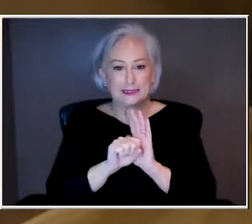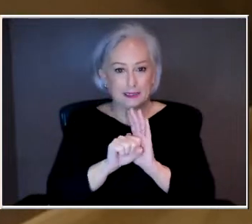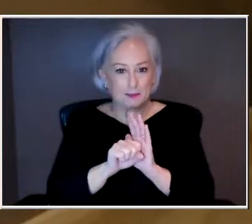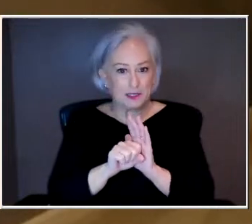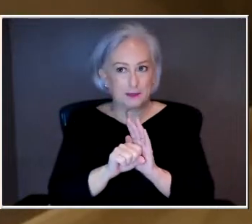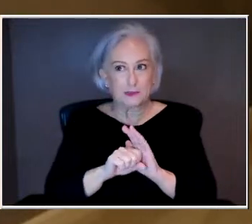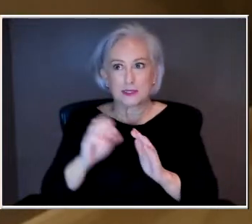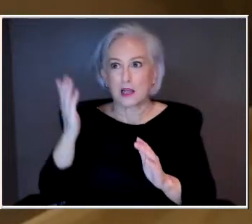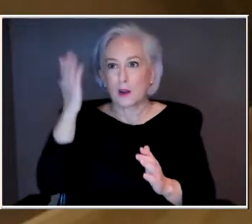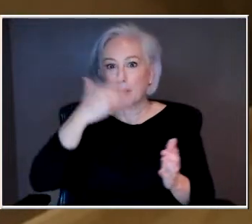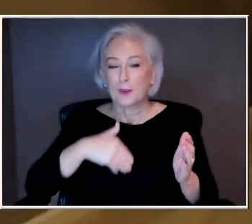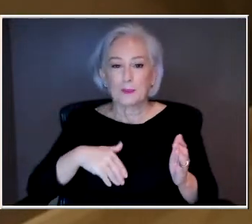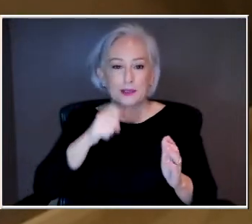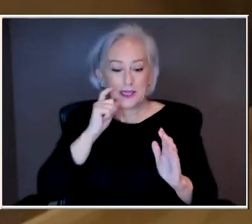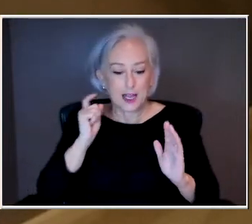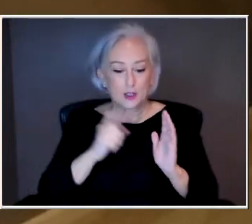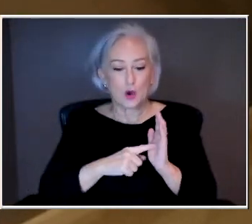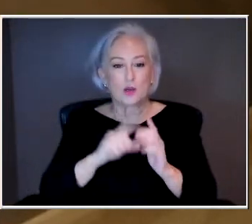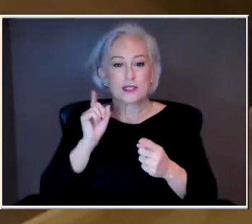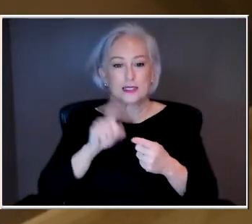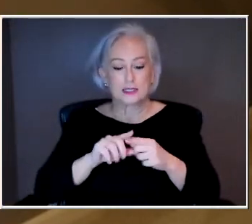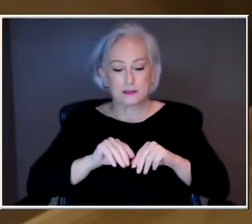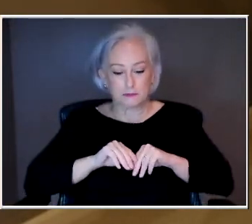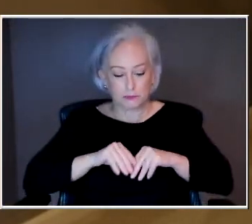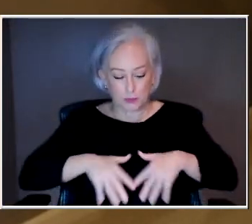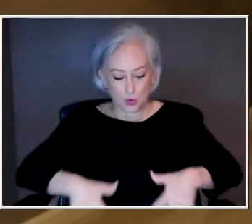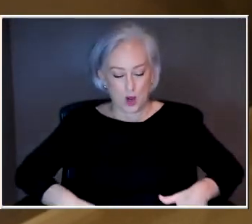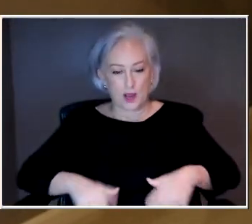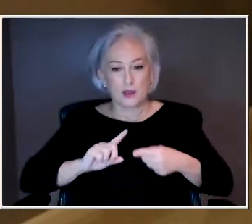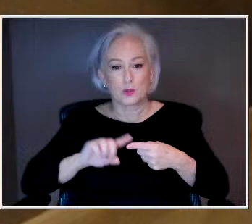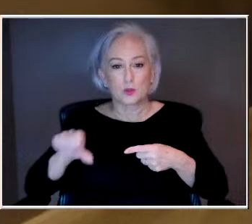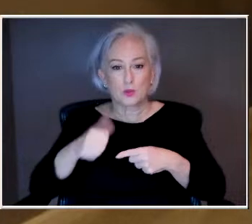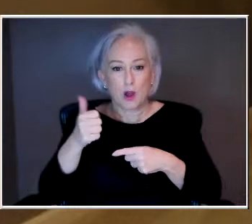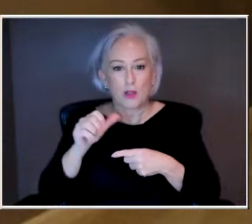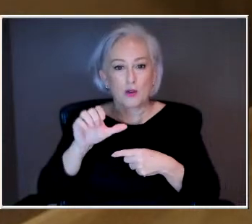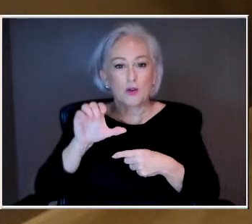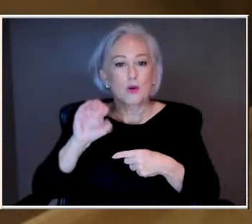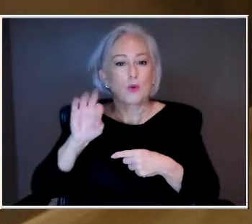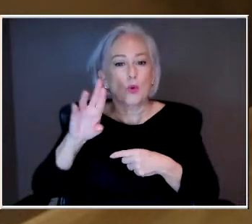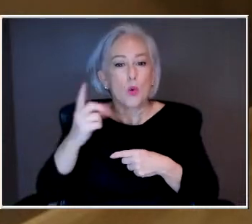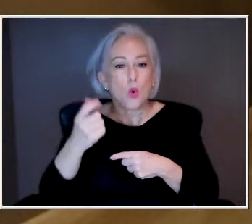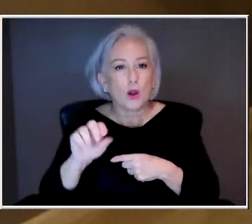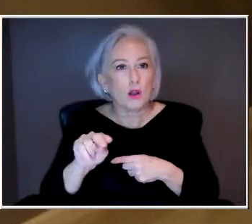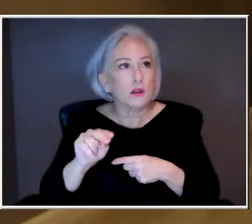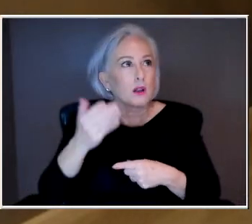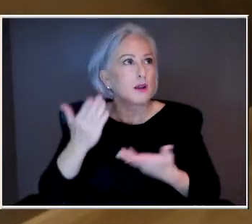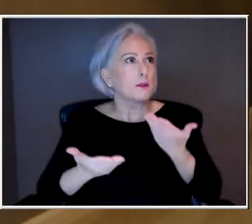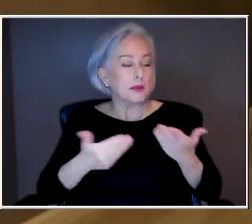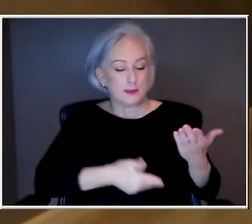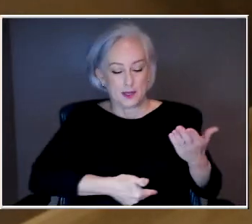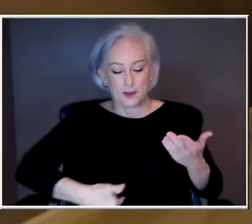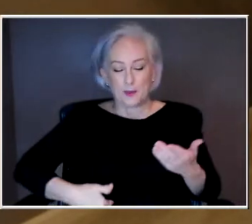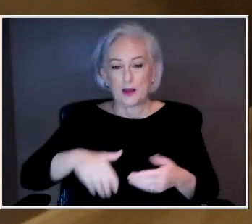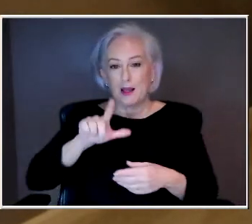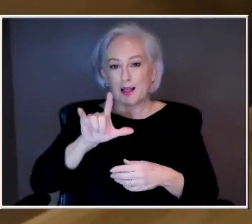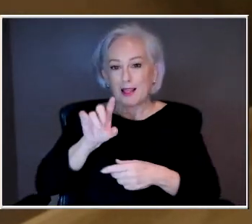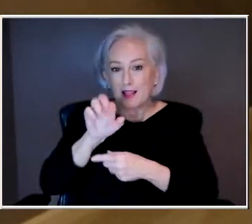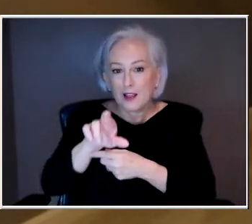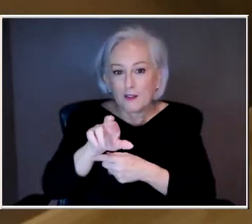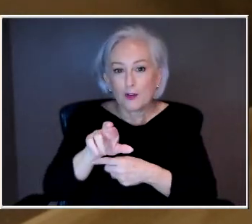notice until it has spread, let's say, to another organ like the liver or lung, and then start causing